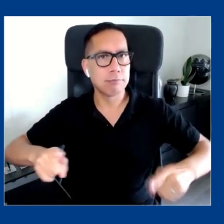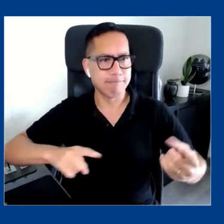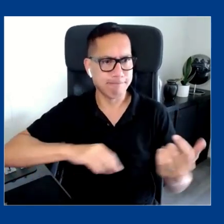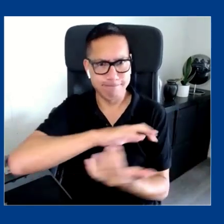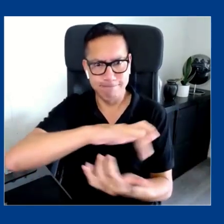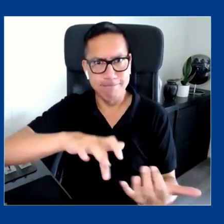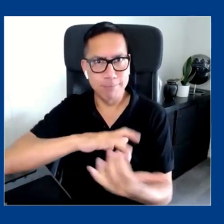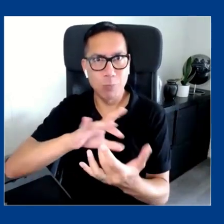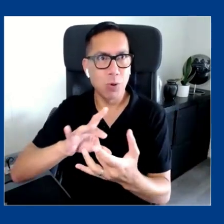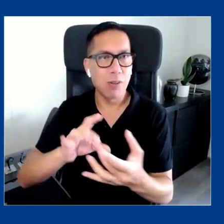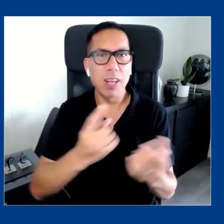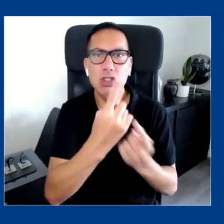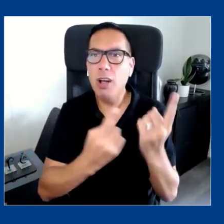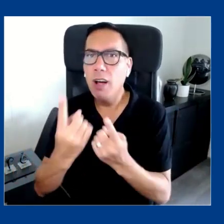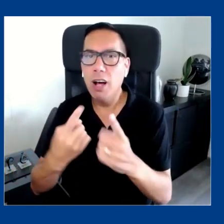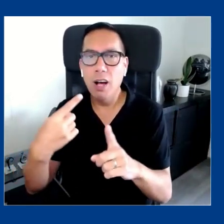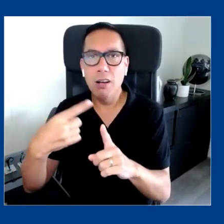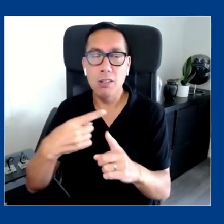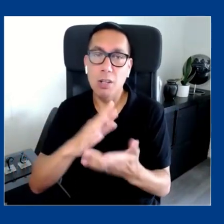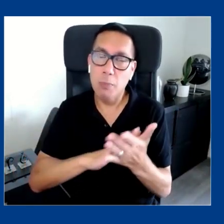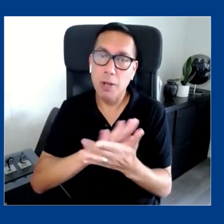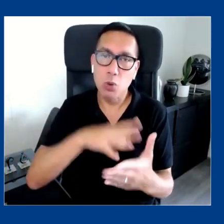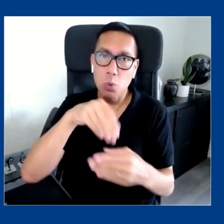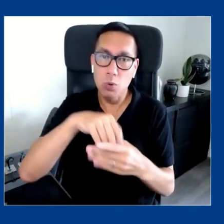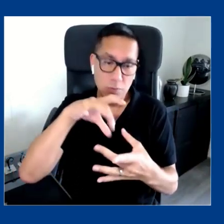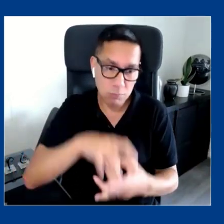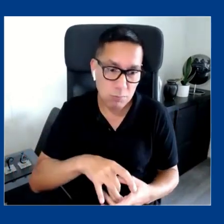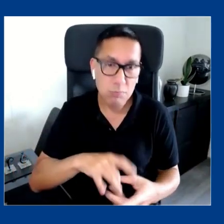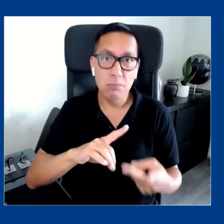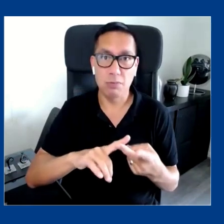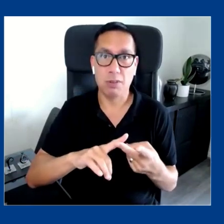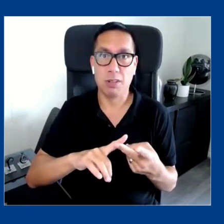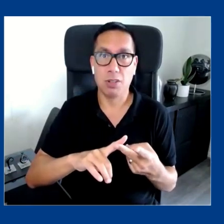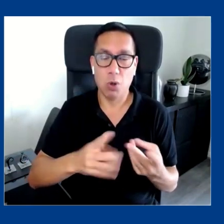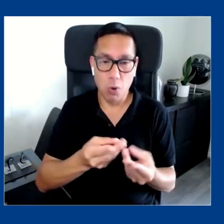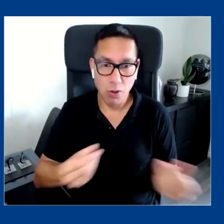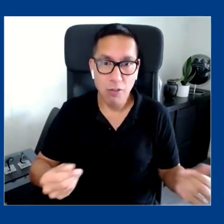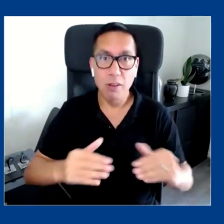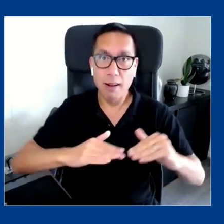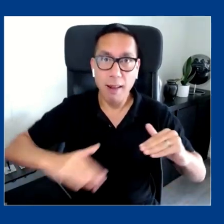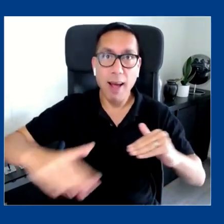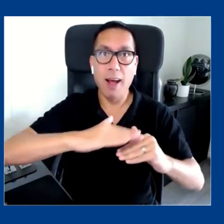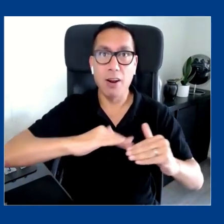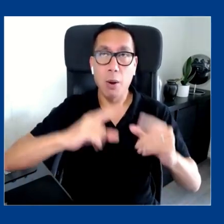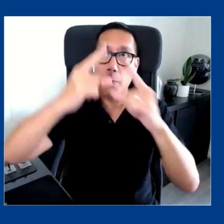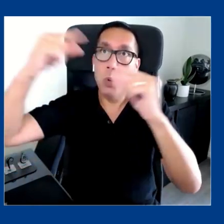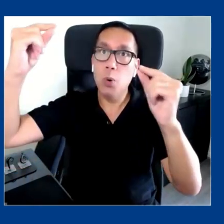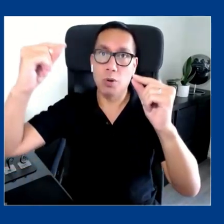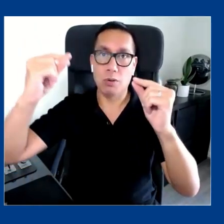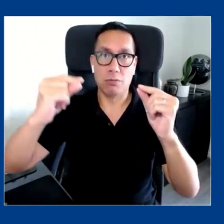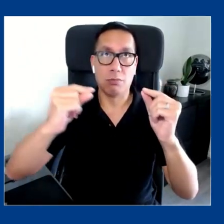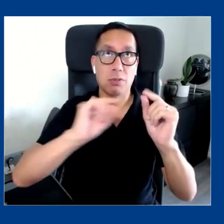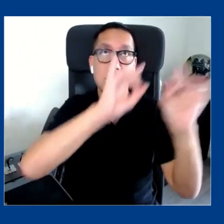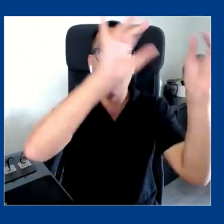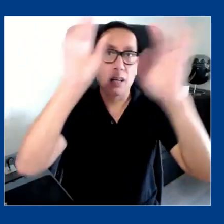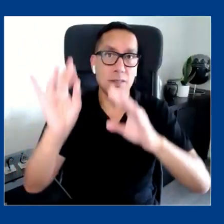land, water, moon, sun, stars, plants, other animals, and the sacred